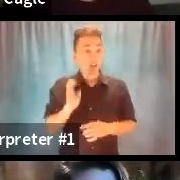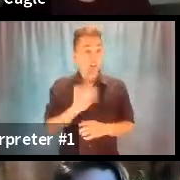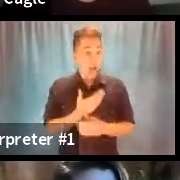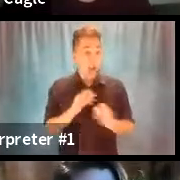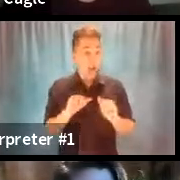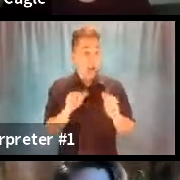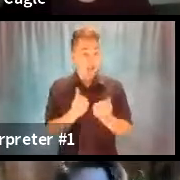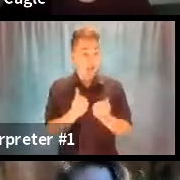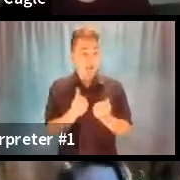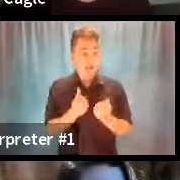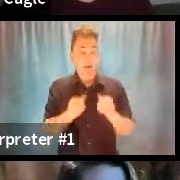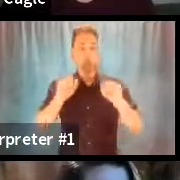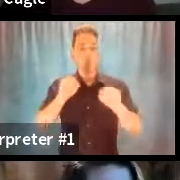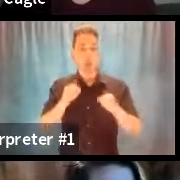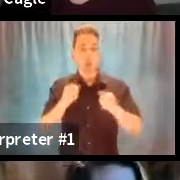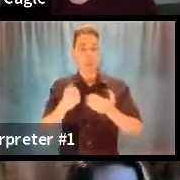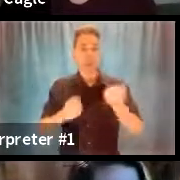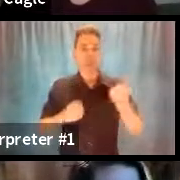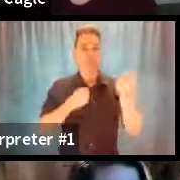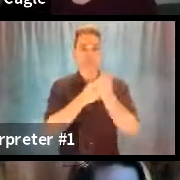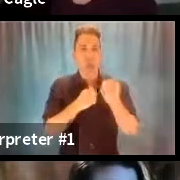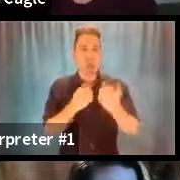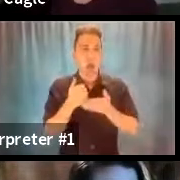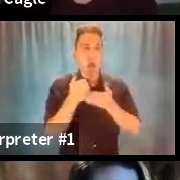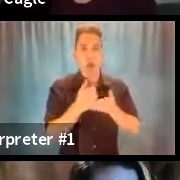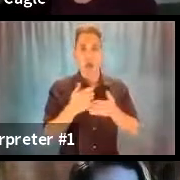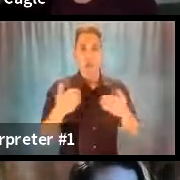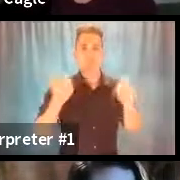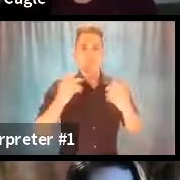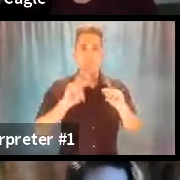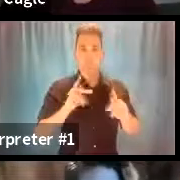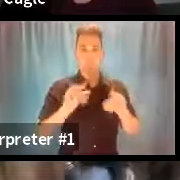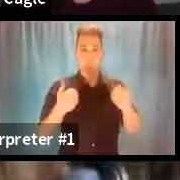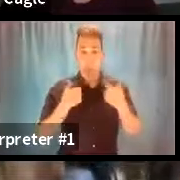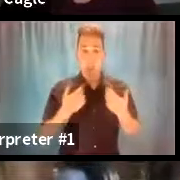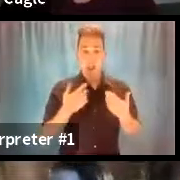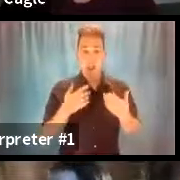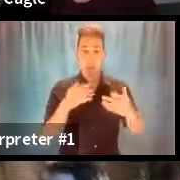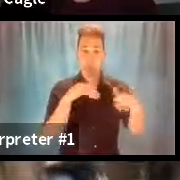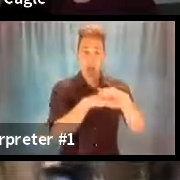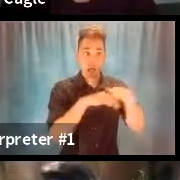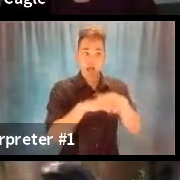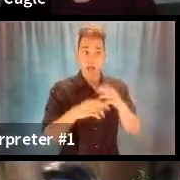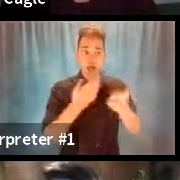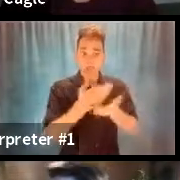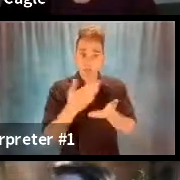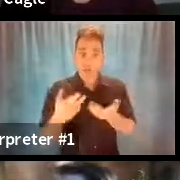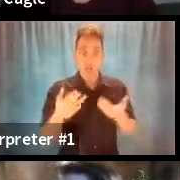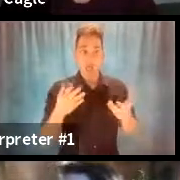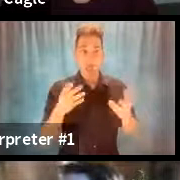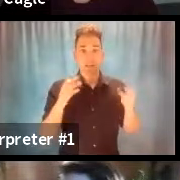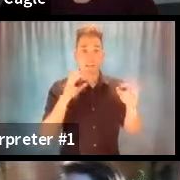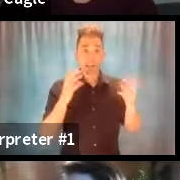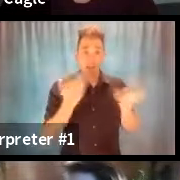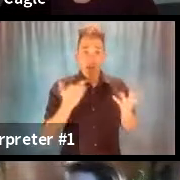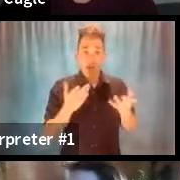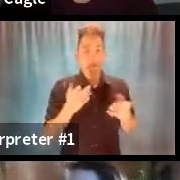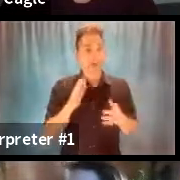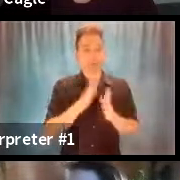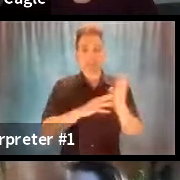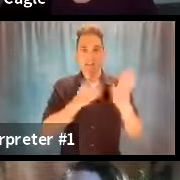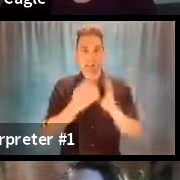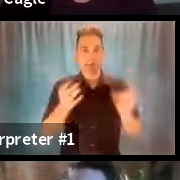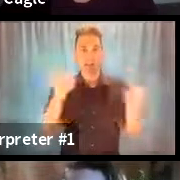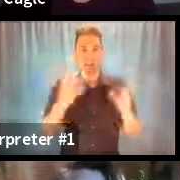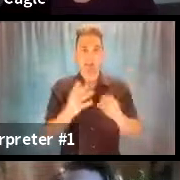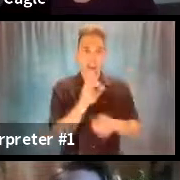to help our young people get equitable access to resources in this region. Our schedule is challenging from 8 o'clock in the morning to 4.